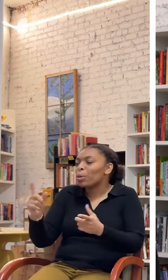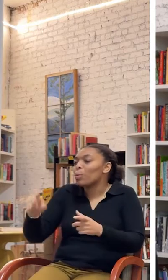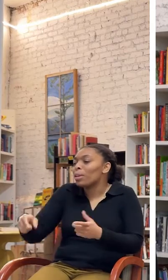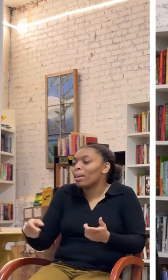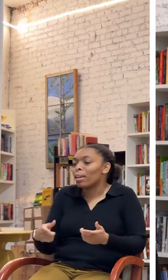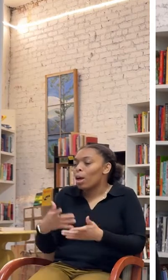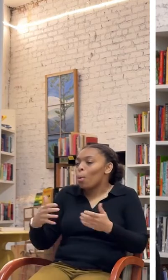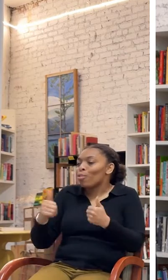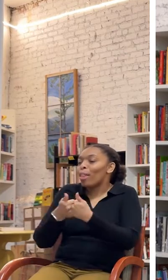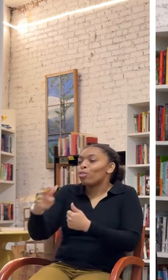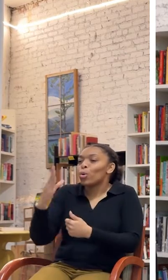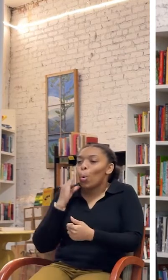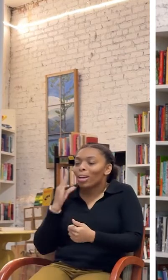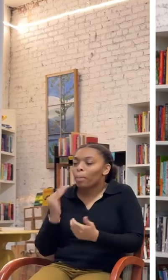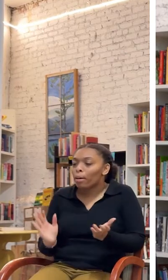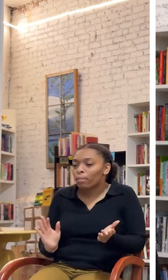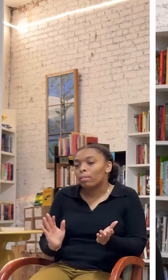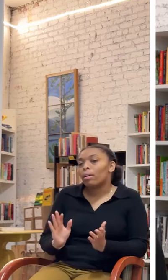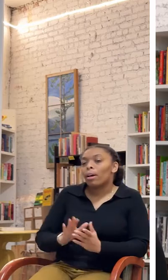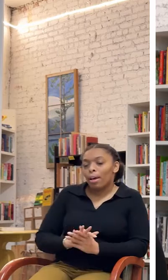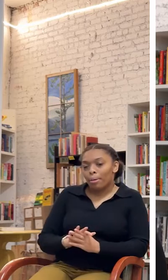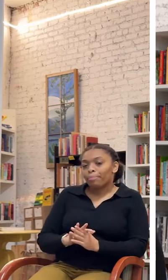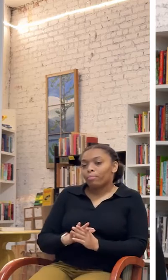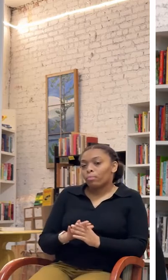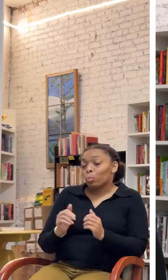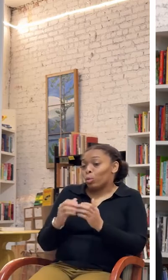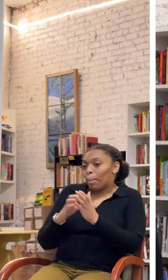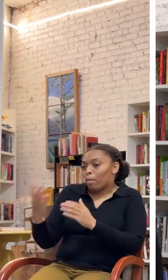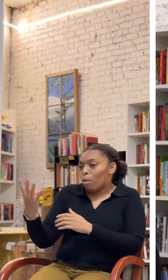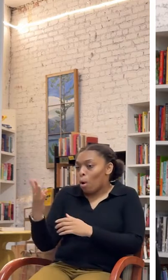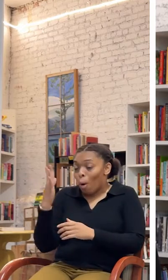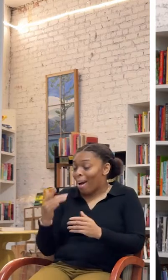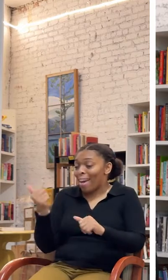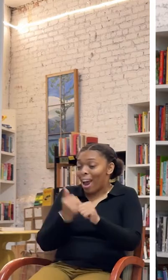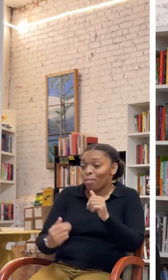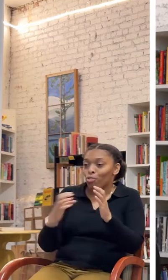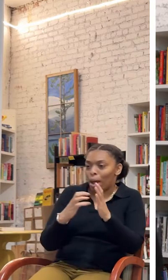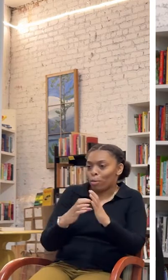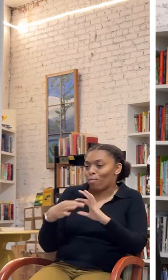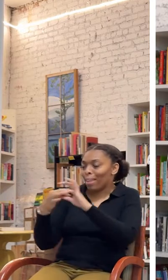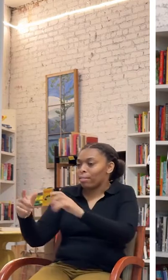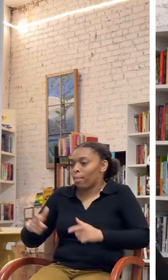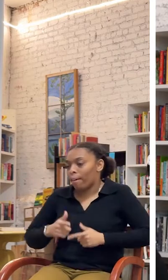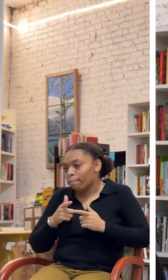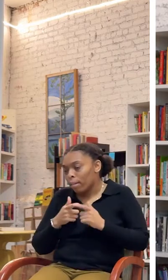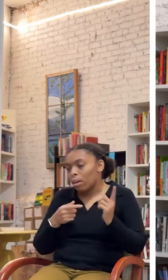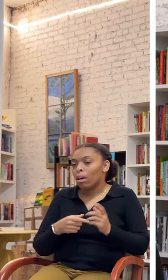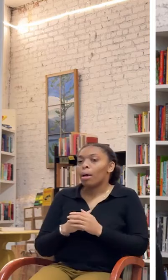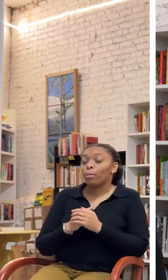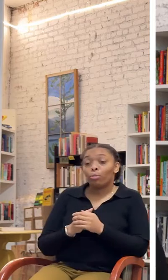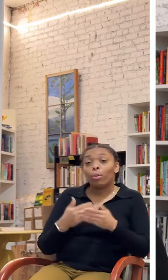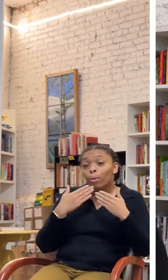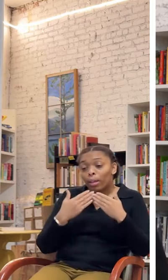what challenges are you experiencing with chapter 4, right? Because every chapter in this book is a real thing, right? So just